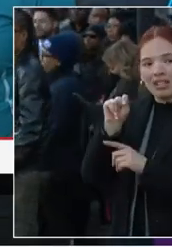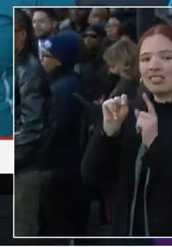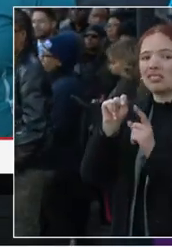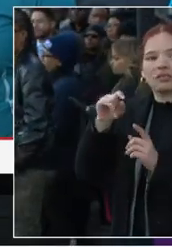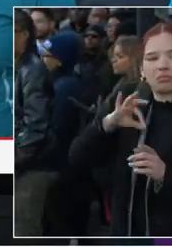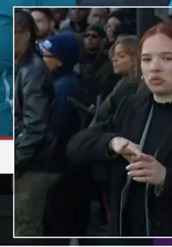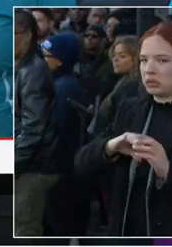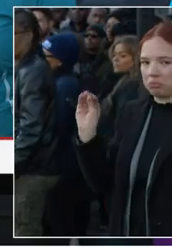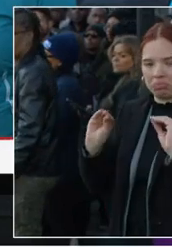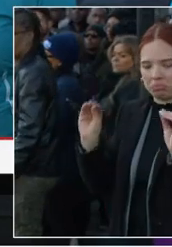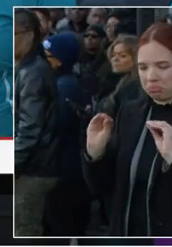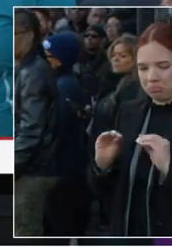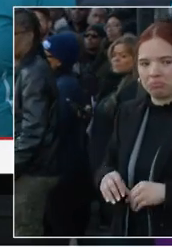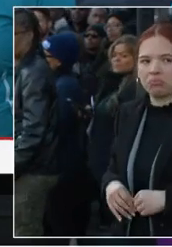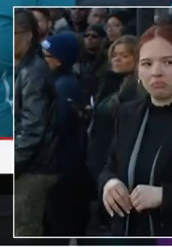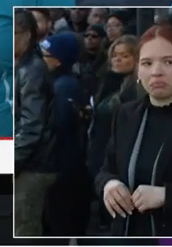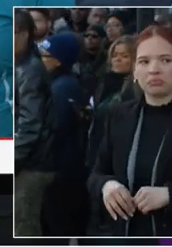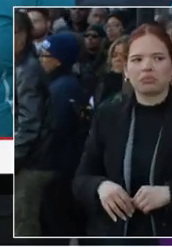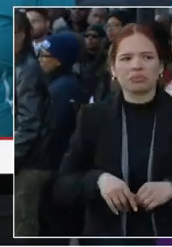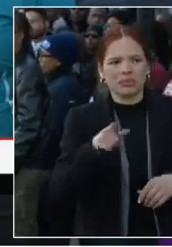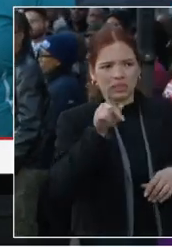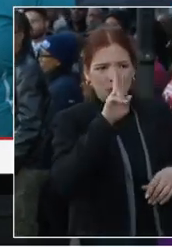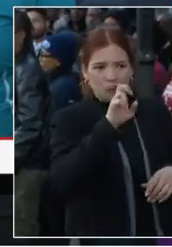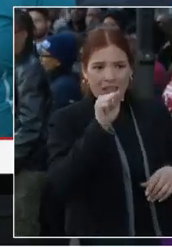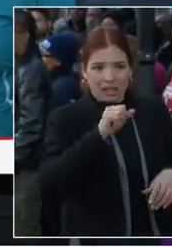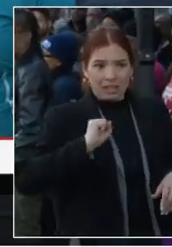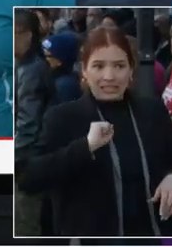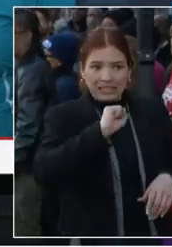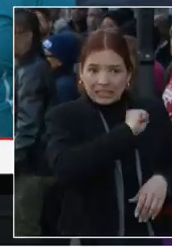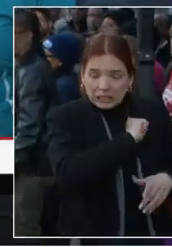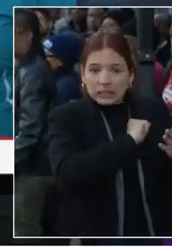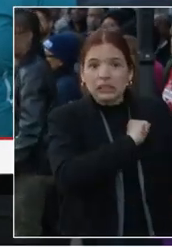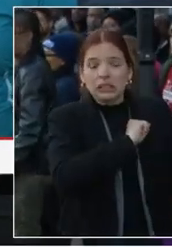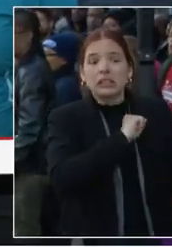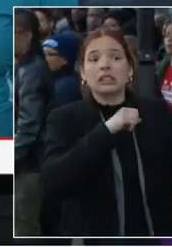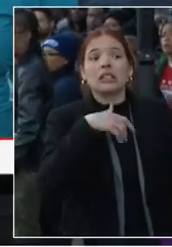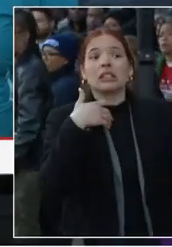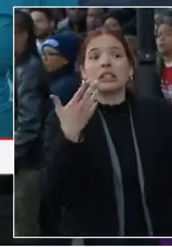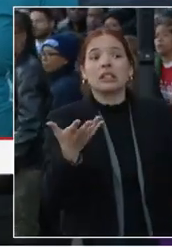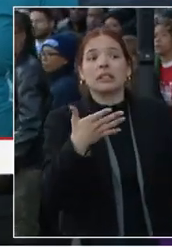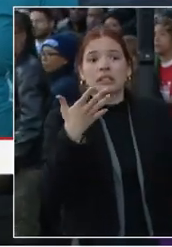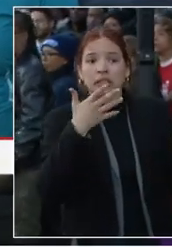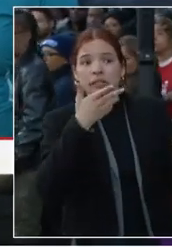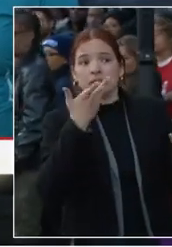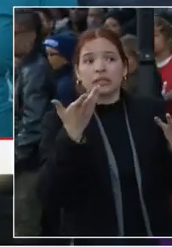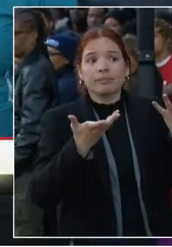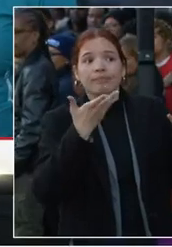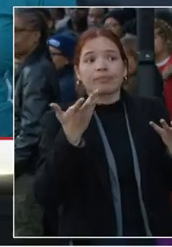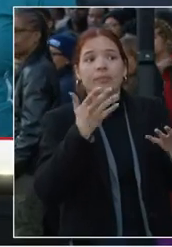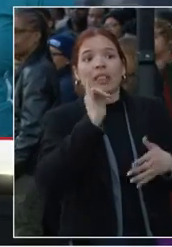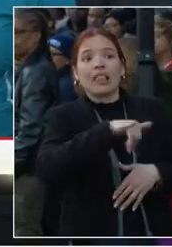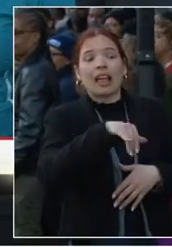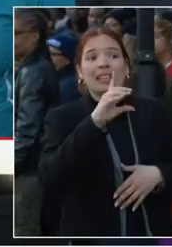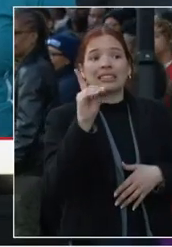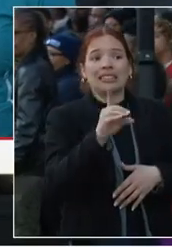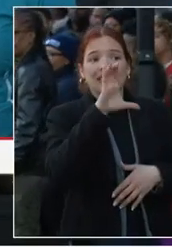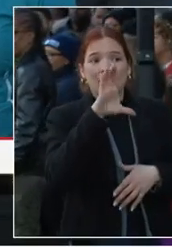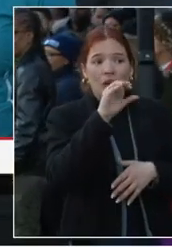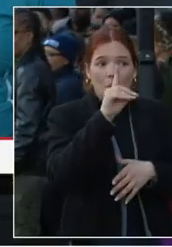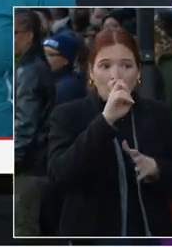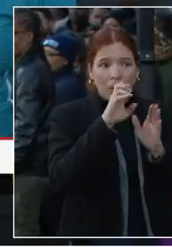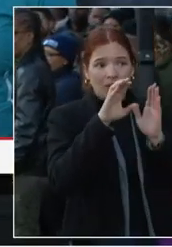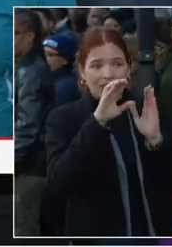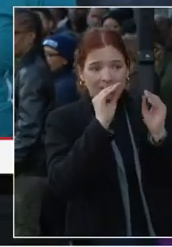Mayor, the U.S. Senate is taking up the D.C. Code revision bill. I don't know if they voted yet, but they're about to